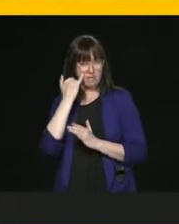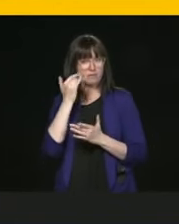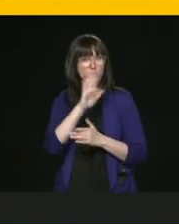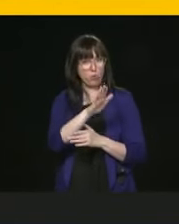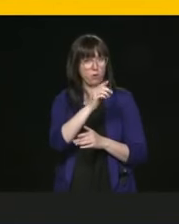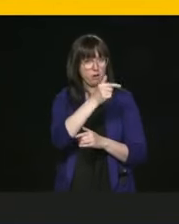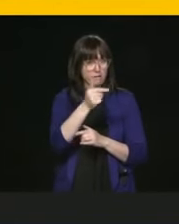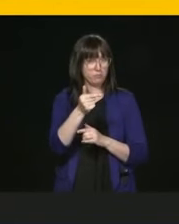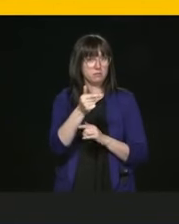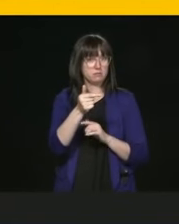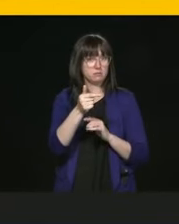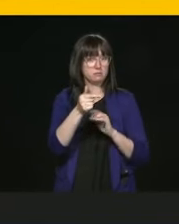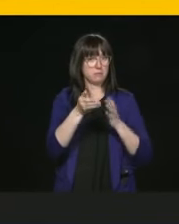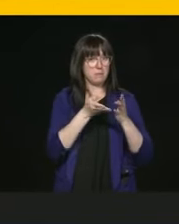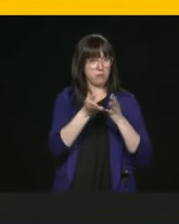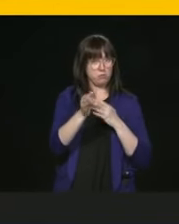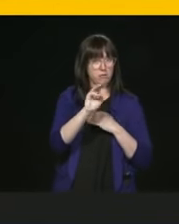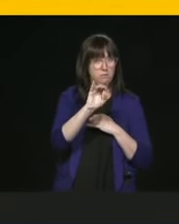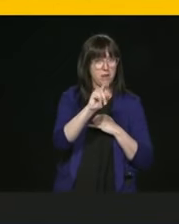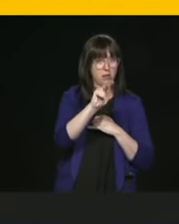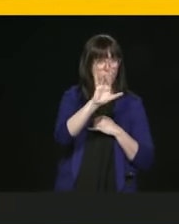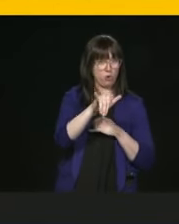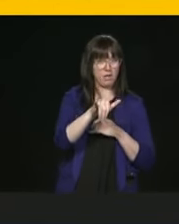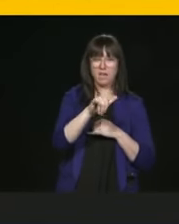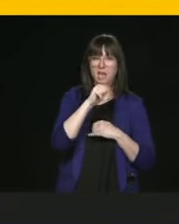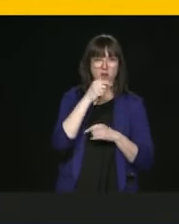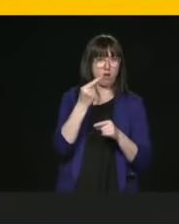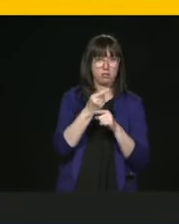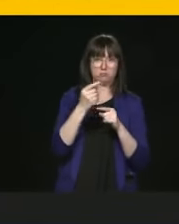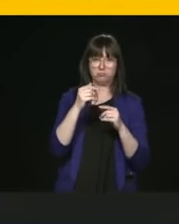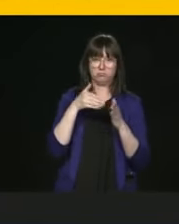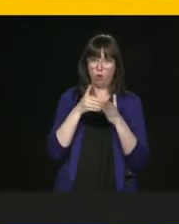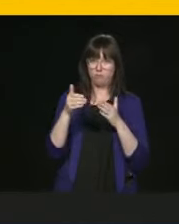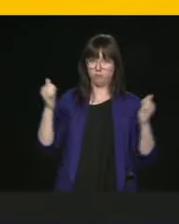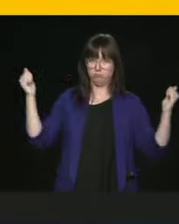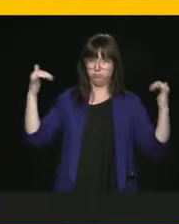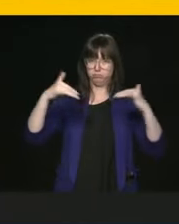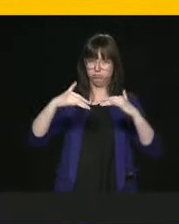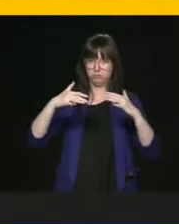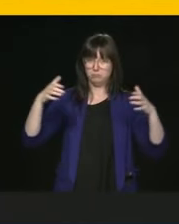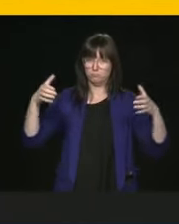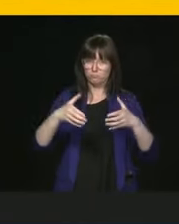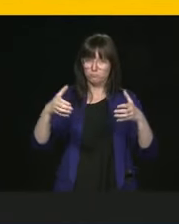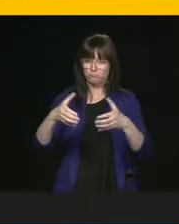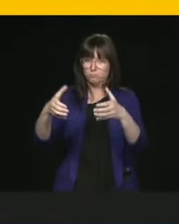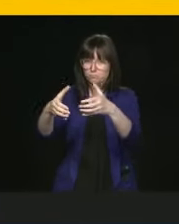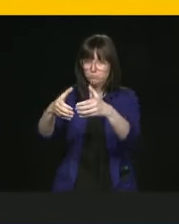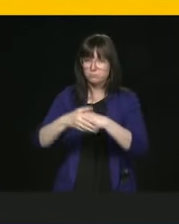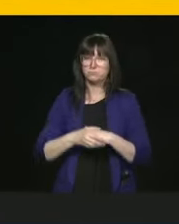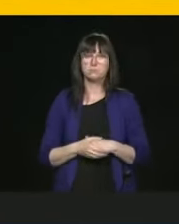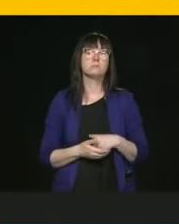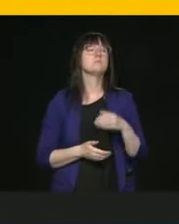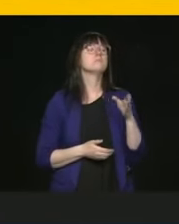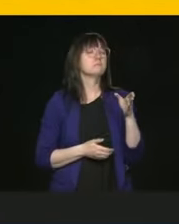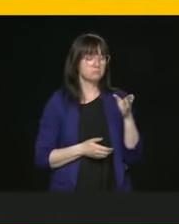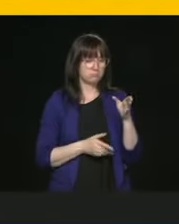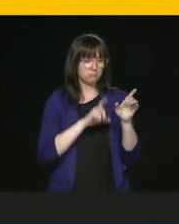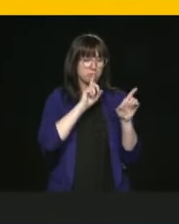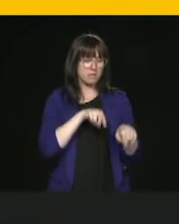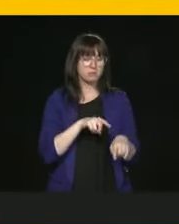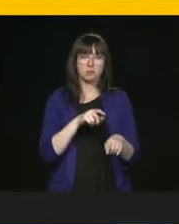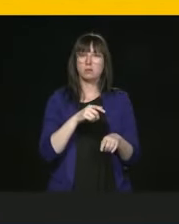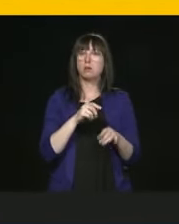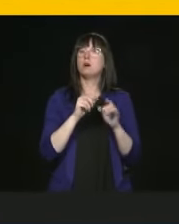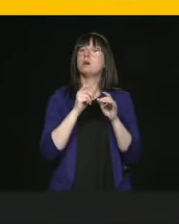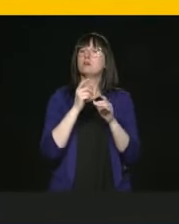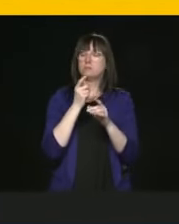parliament and one that has not been convening regularly? We have been in very close and ongoing conversations